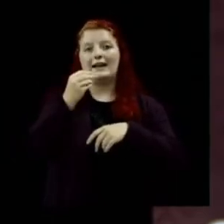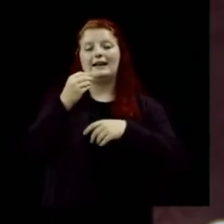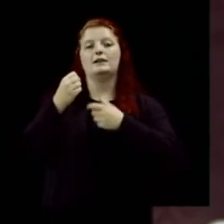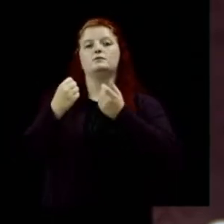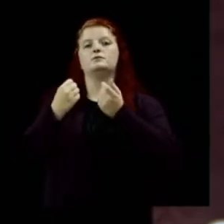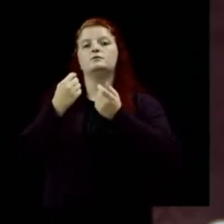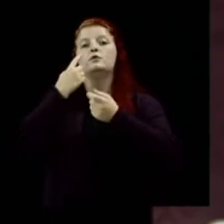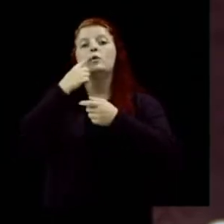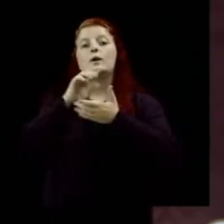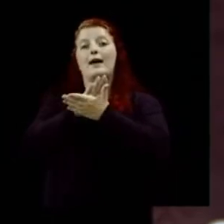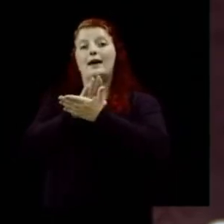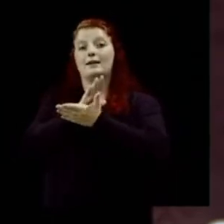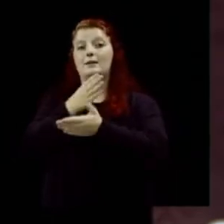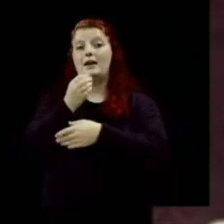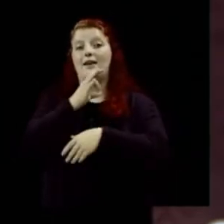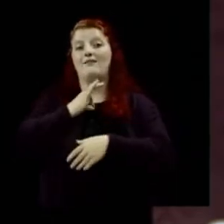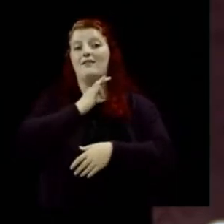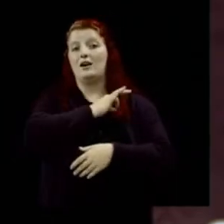Faculty Affairs,